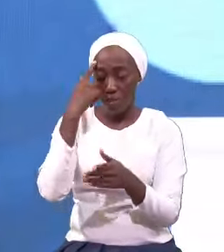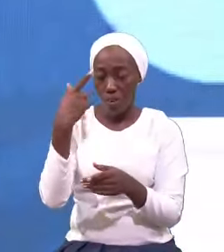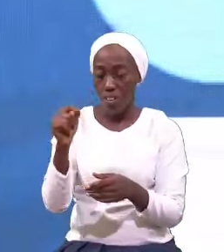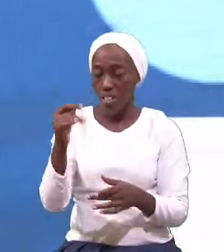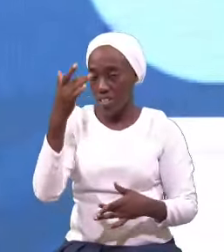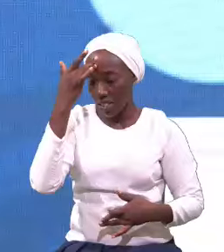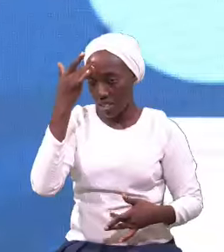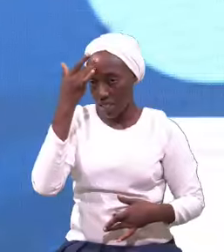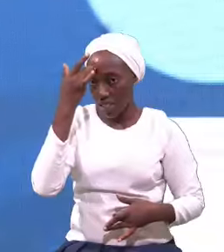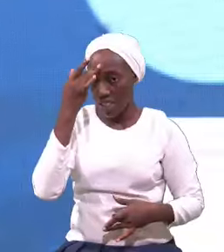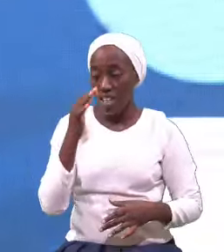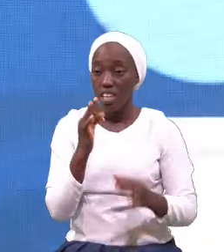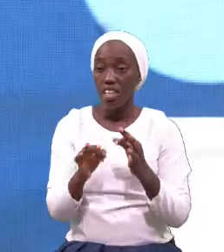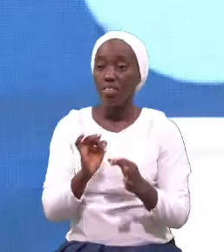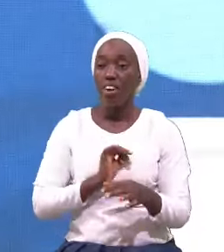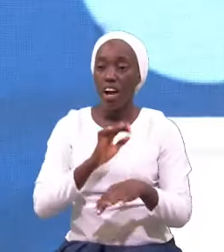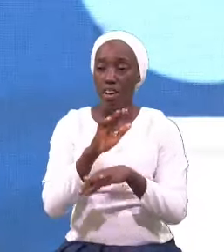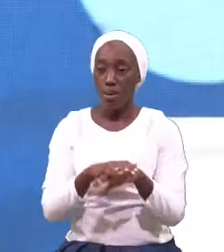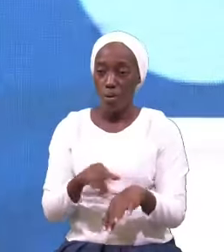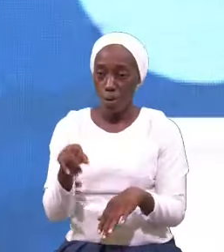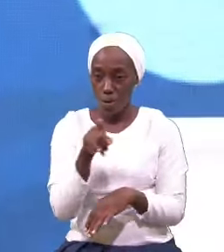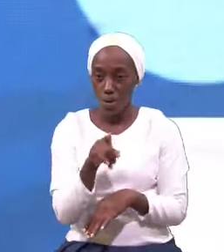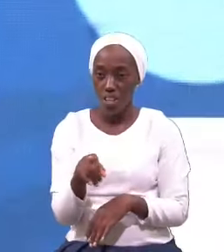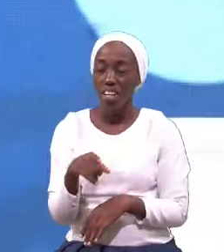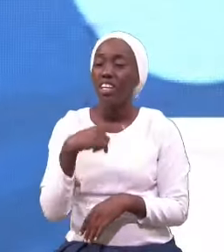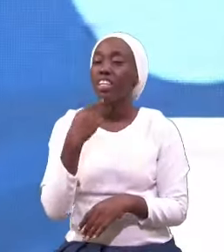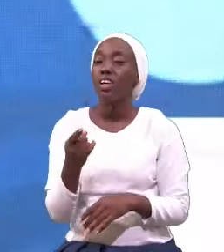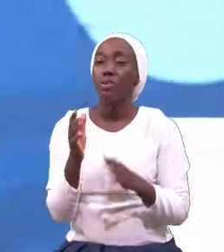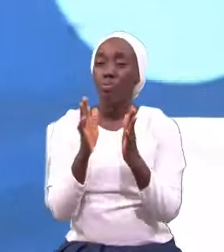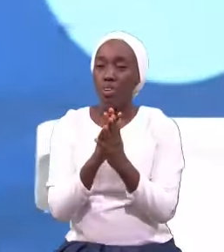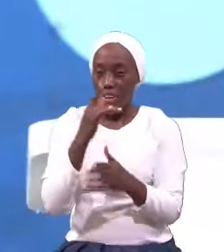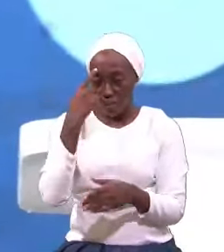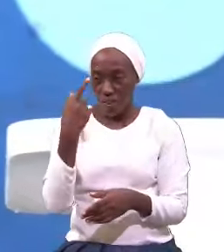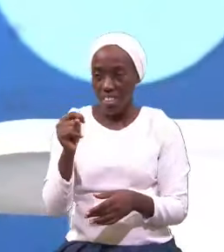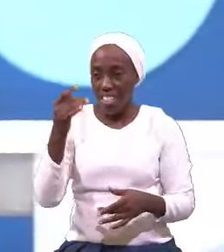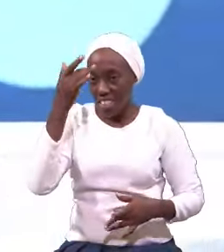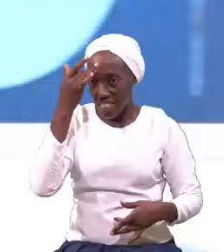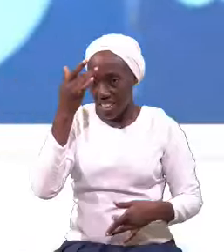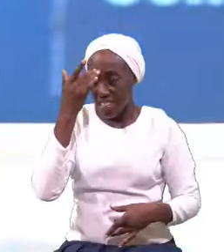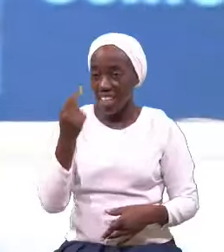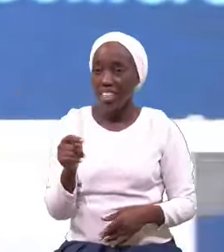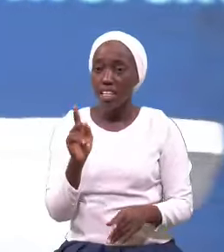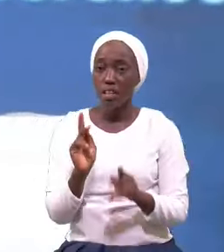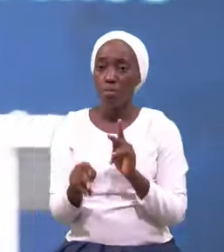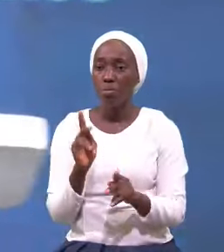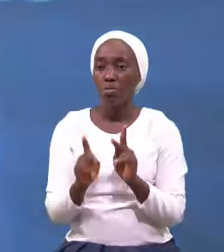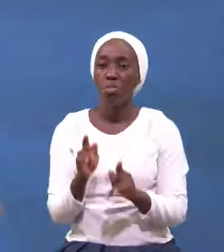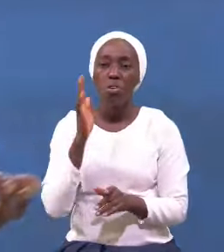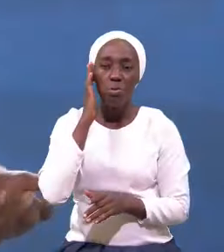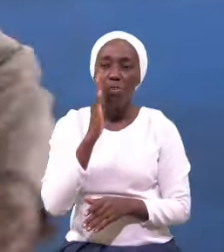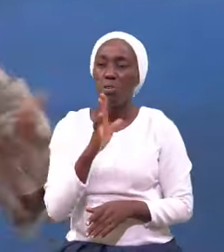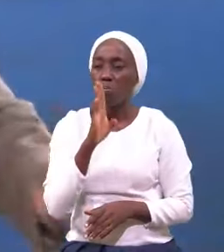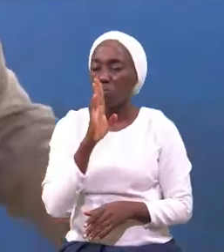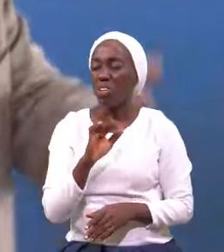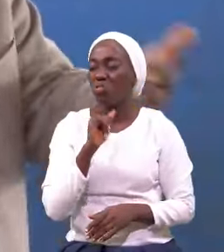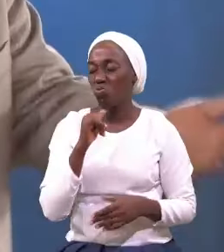If I called you and I told you pray for the sick, the people will be unhappy.